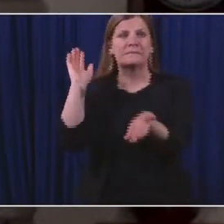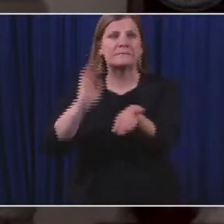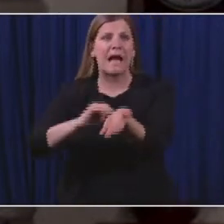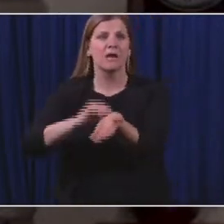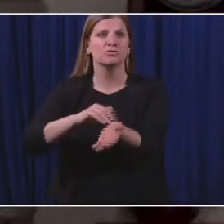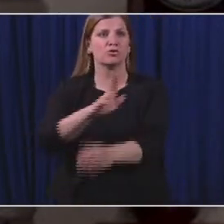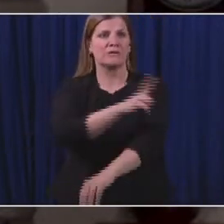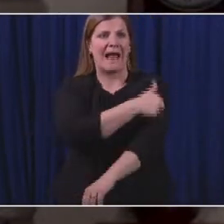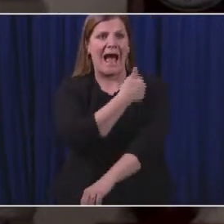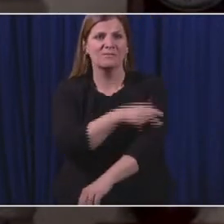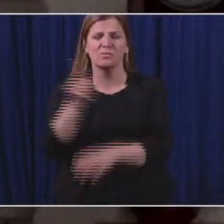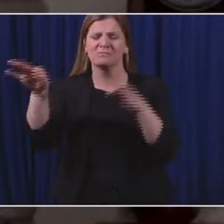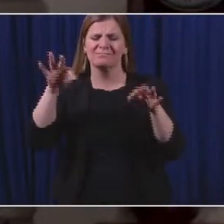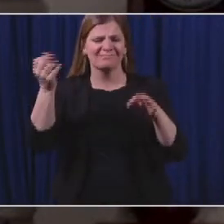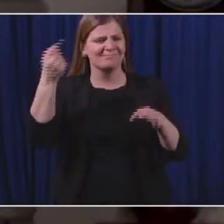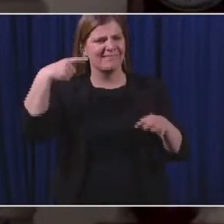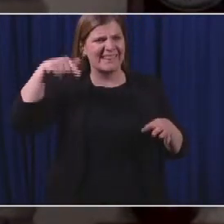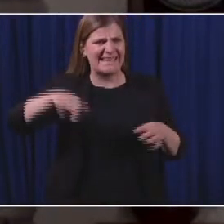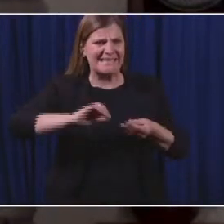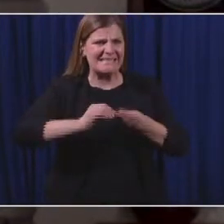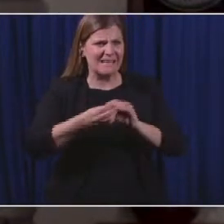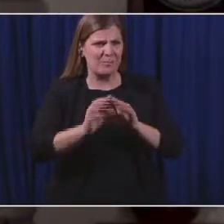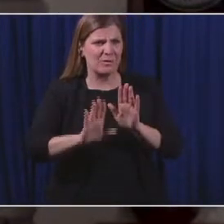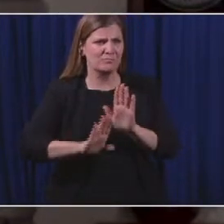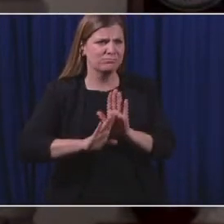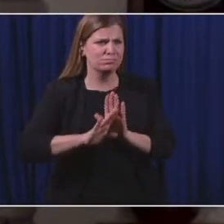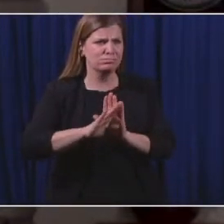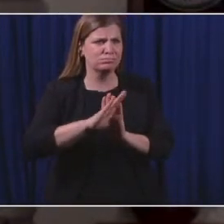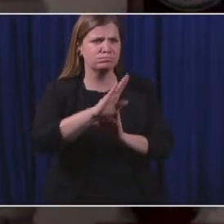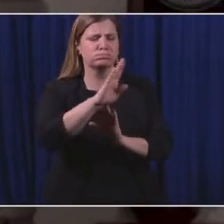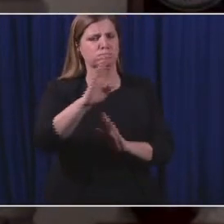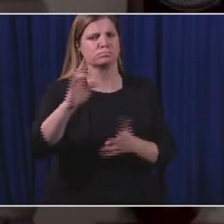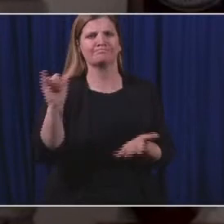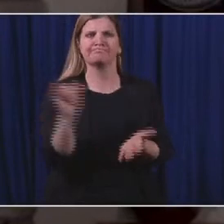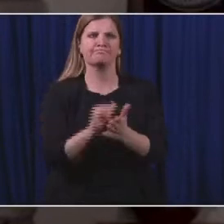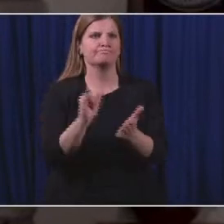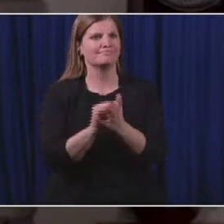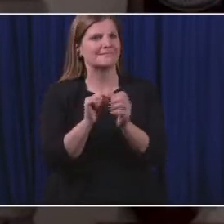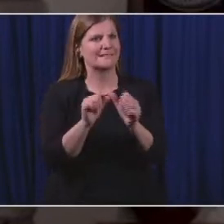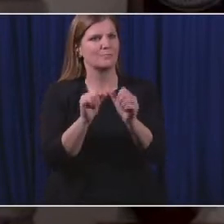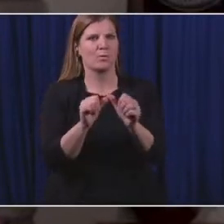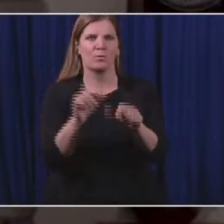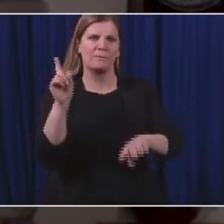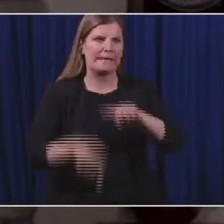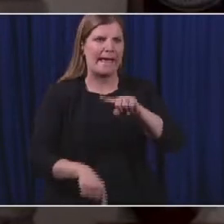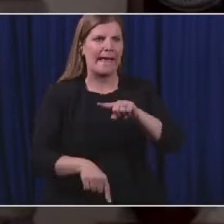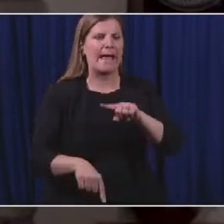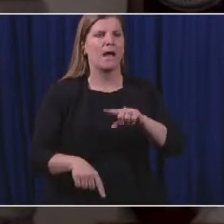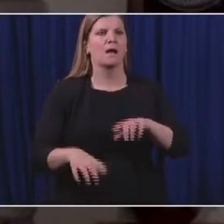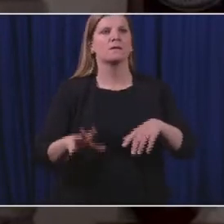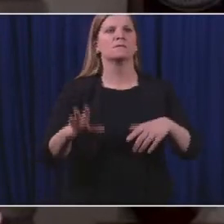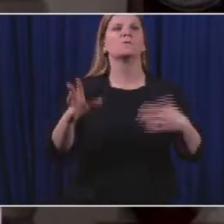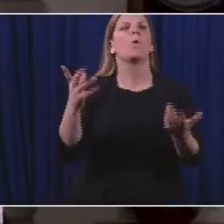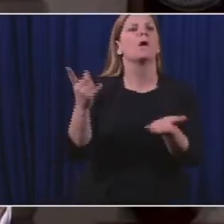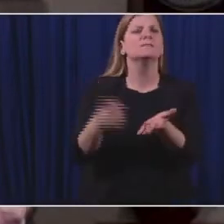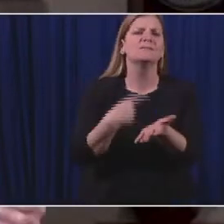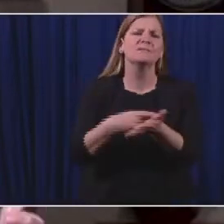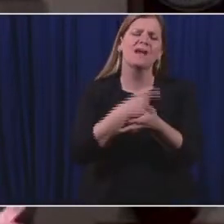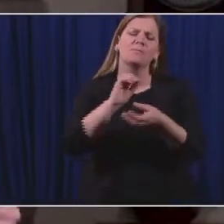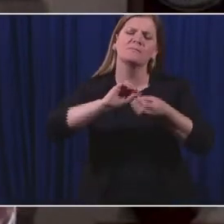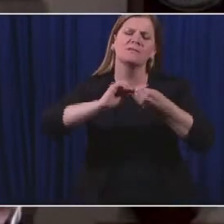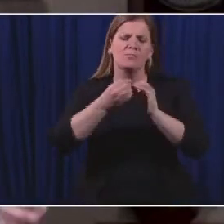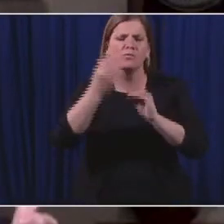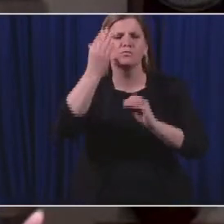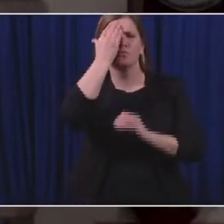not sustainable. So there's a lag, as you know, between the cases and when someone shows up at the hospital, and even further